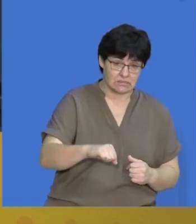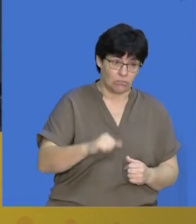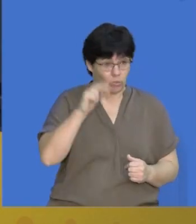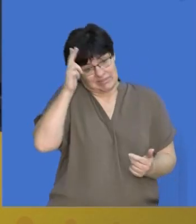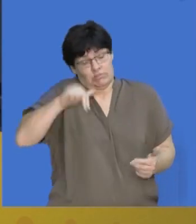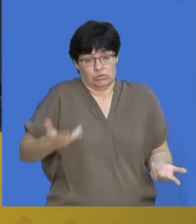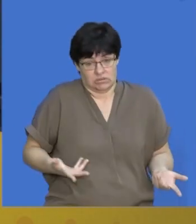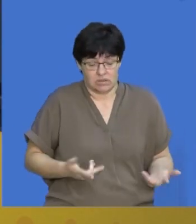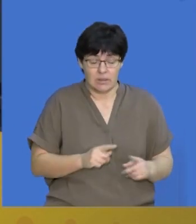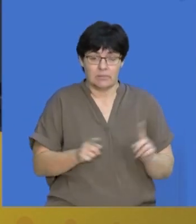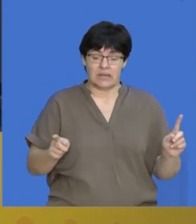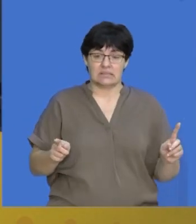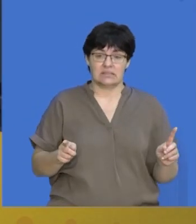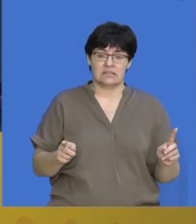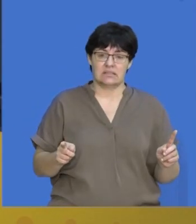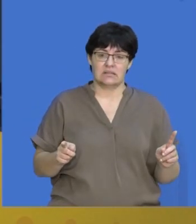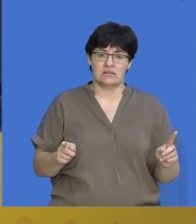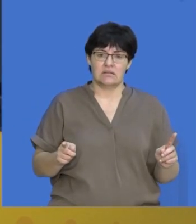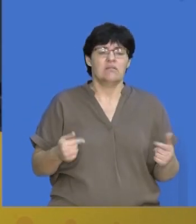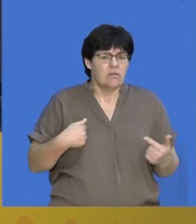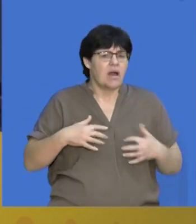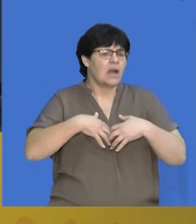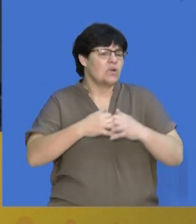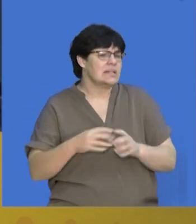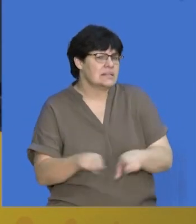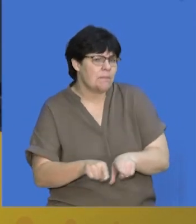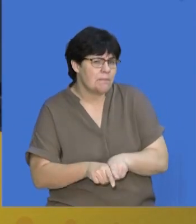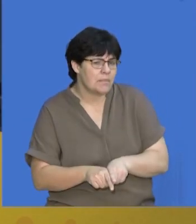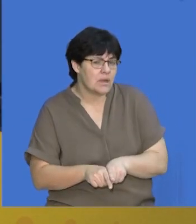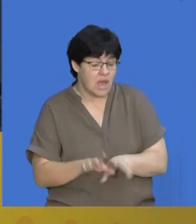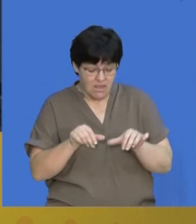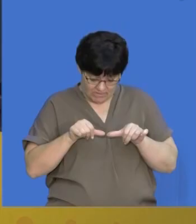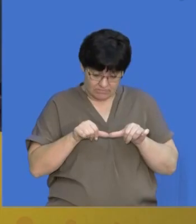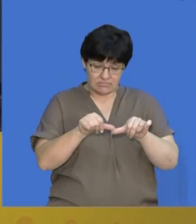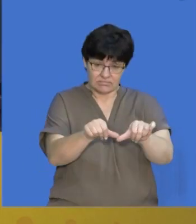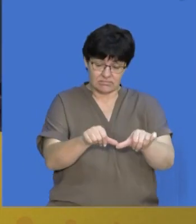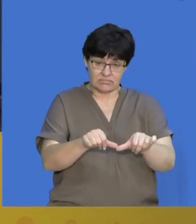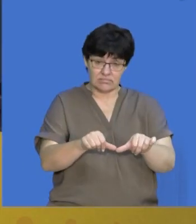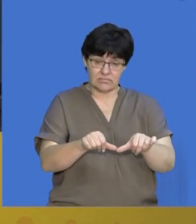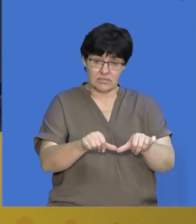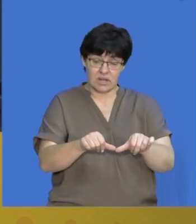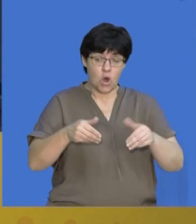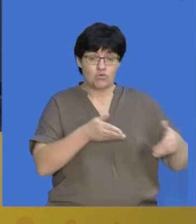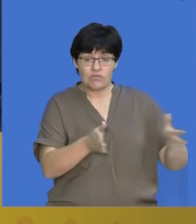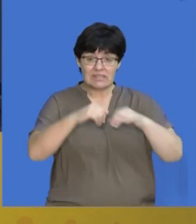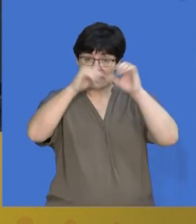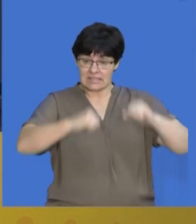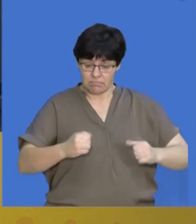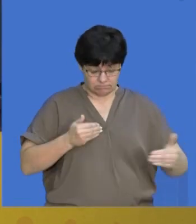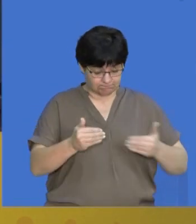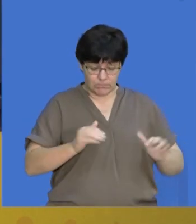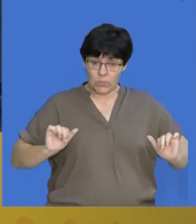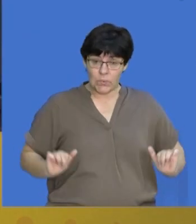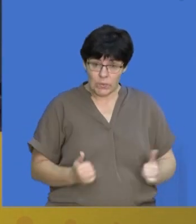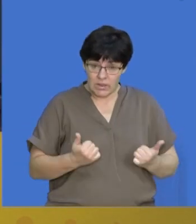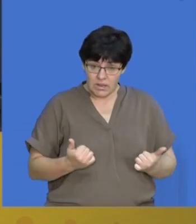to. However, what does it also create? When we maintain our river systems well in this country, it is